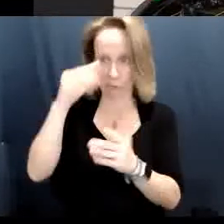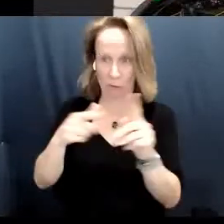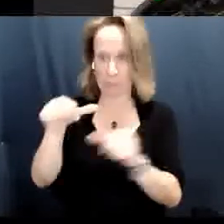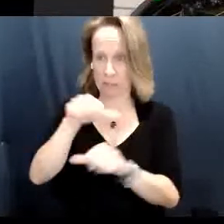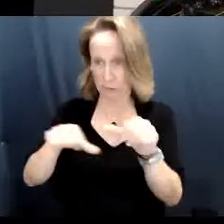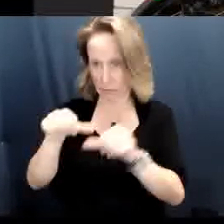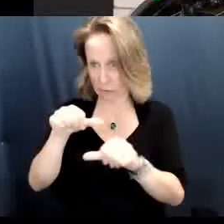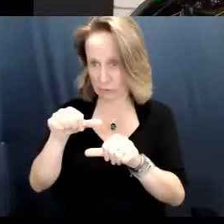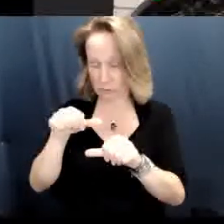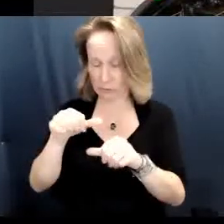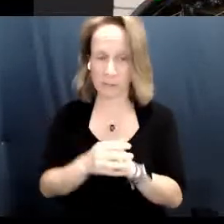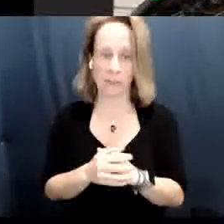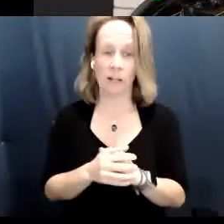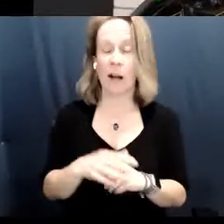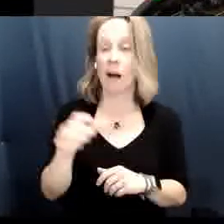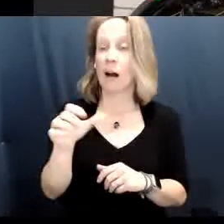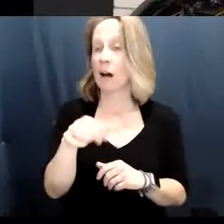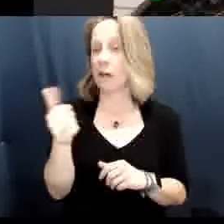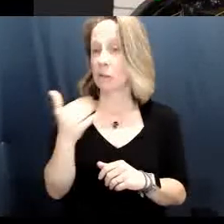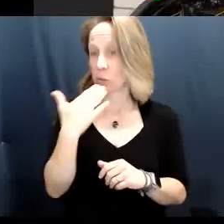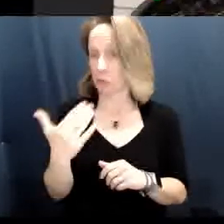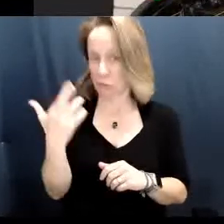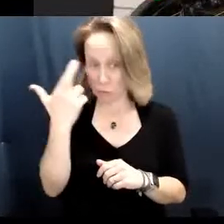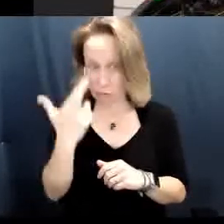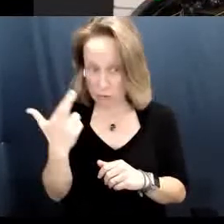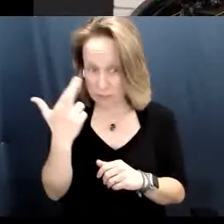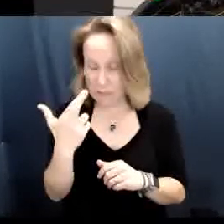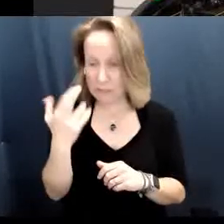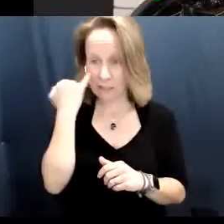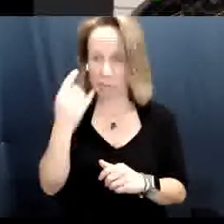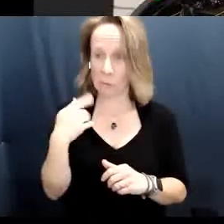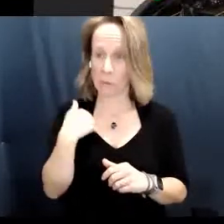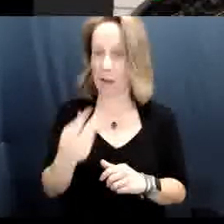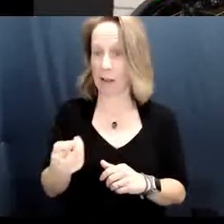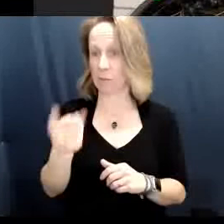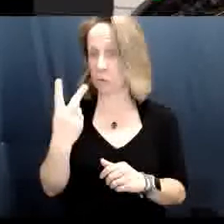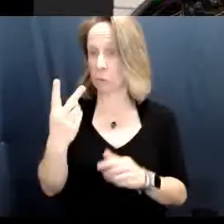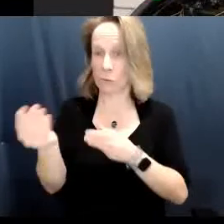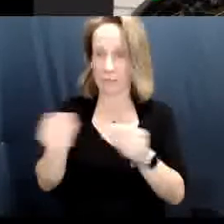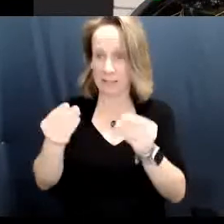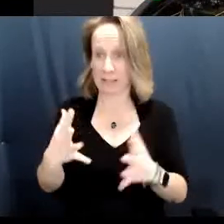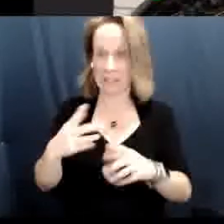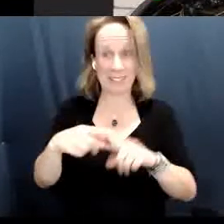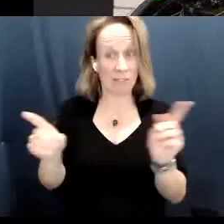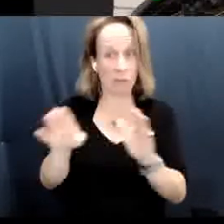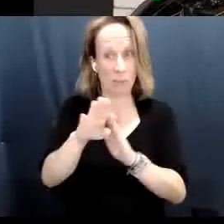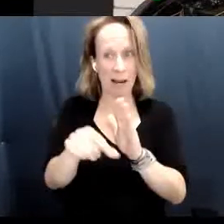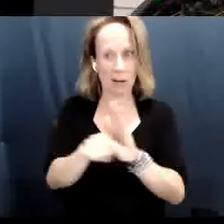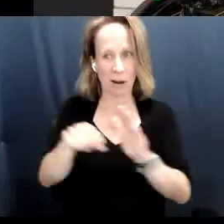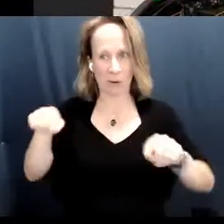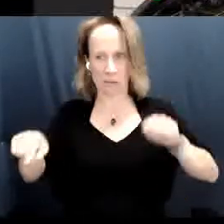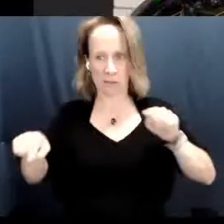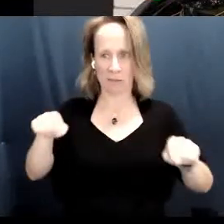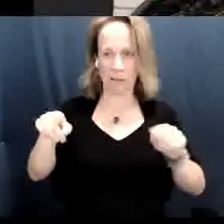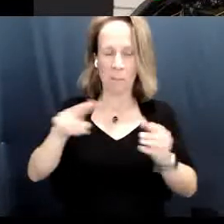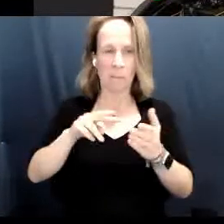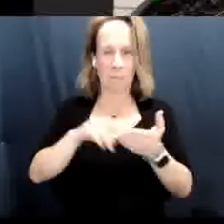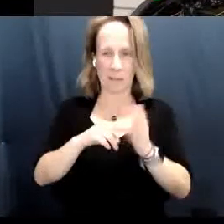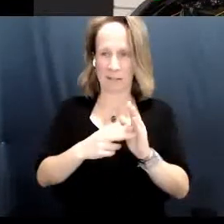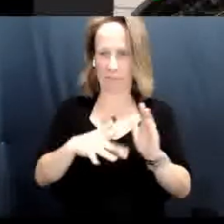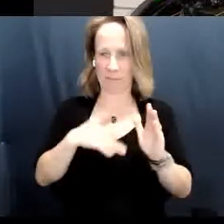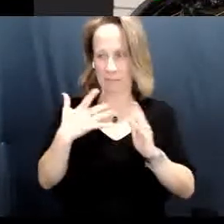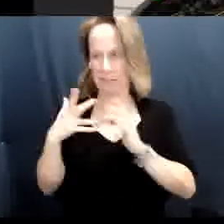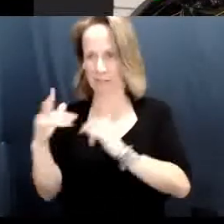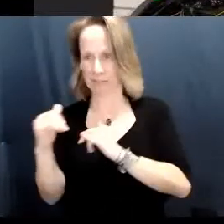Another strength is that if you have facilitators from 2 different backgrounds, it can promote more group inclusivity. And I think someone said